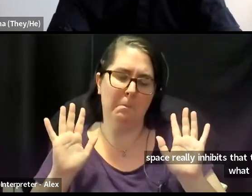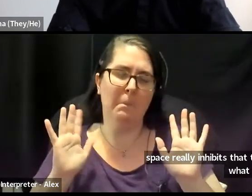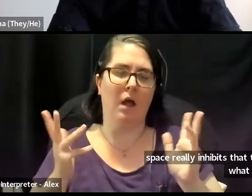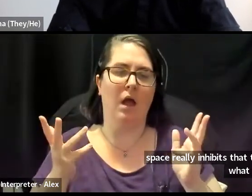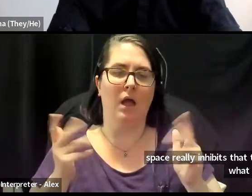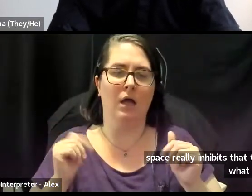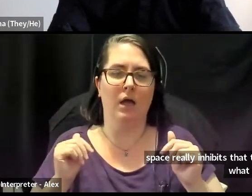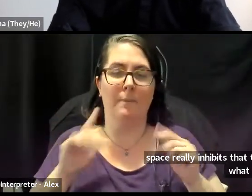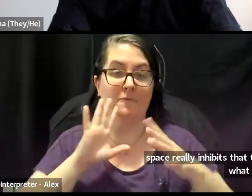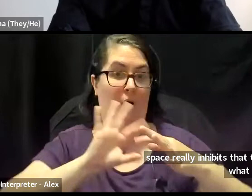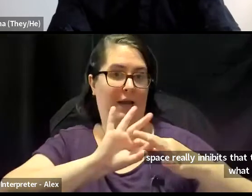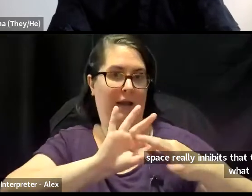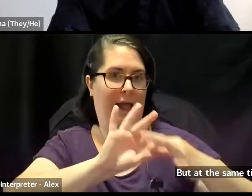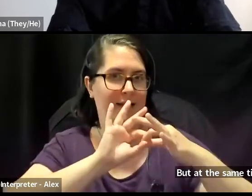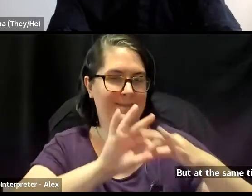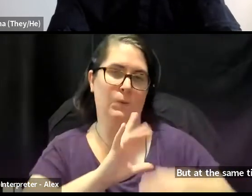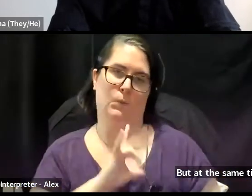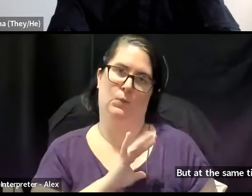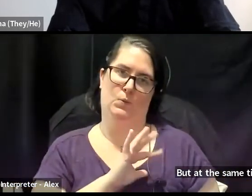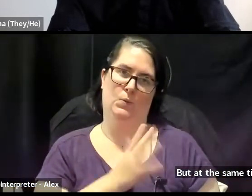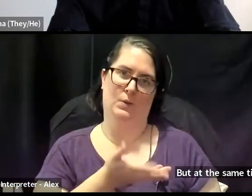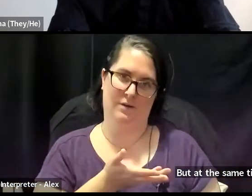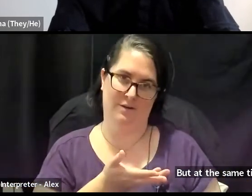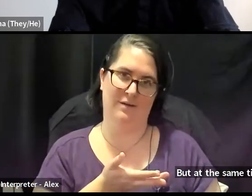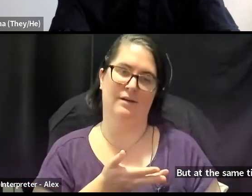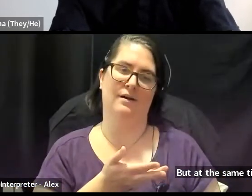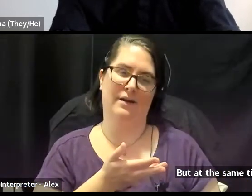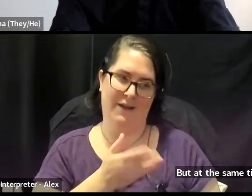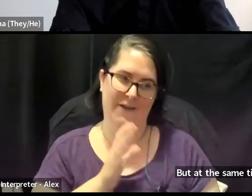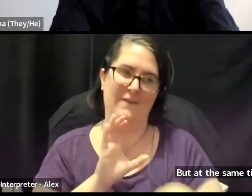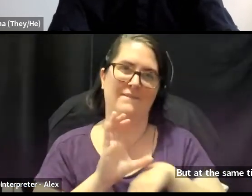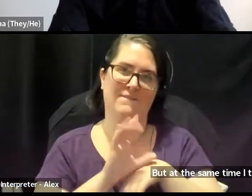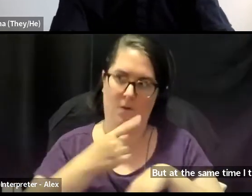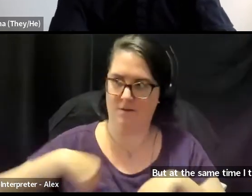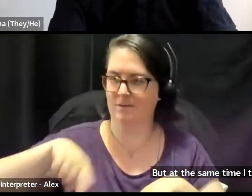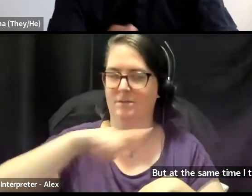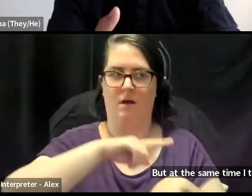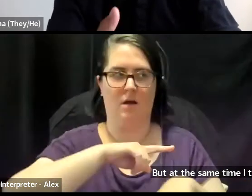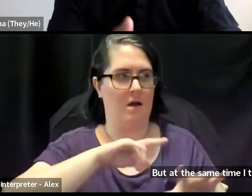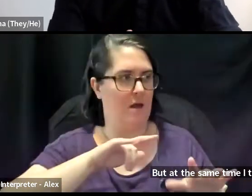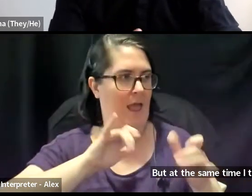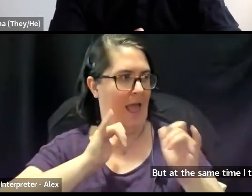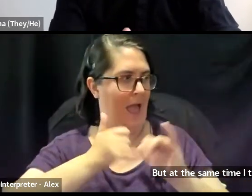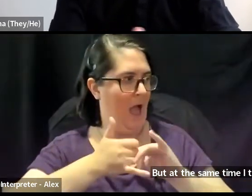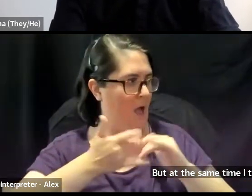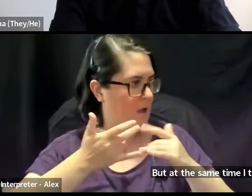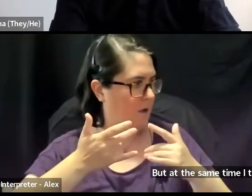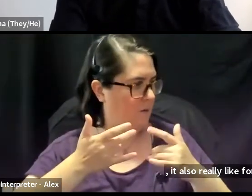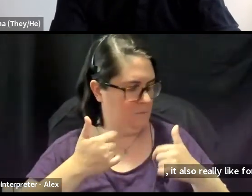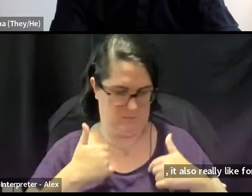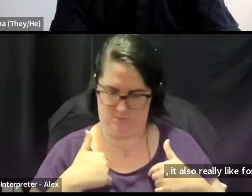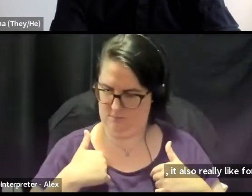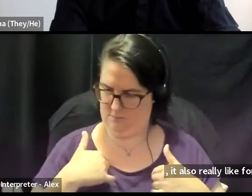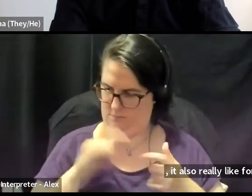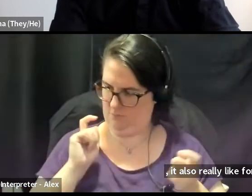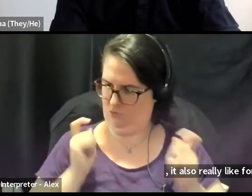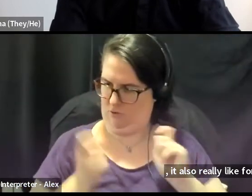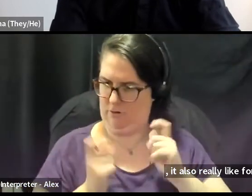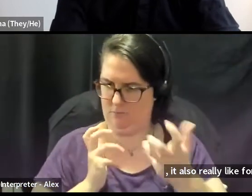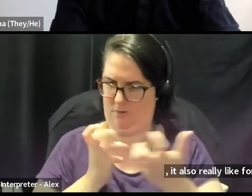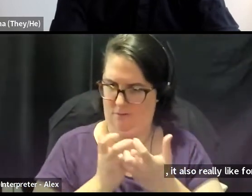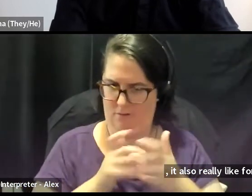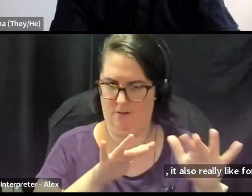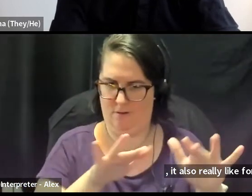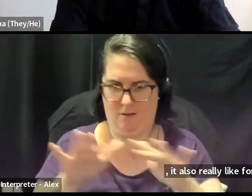of like connection, it also really like forced us to like actually move beyond what we knew. And get out